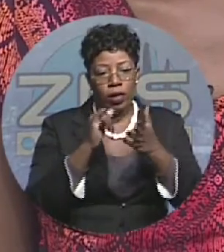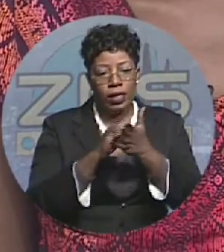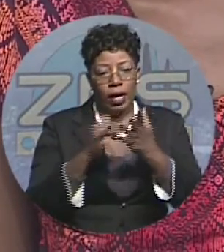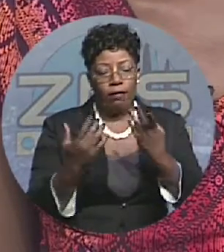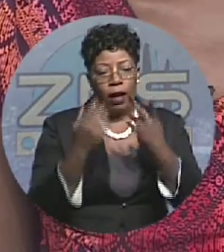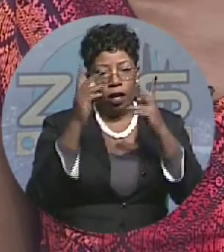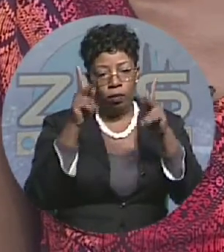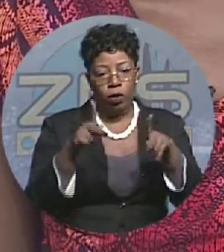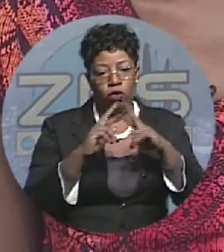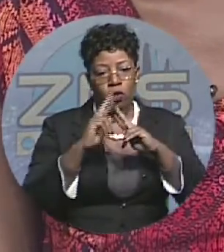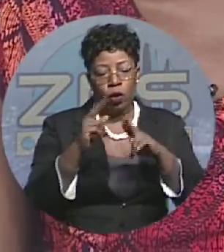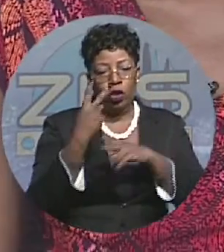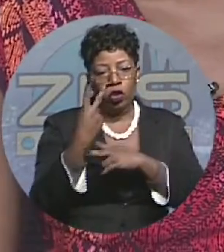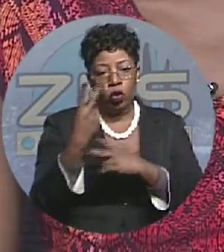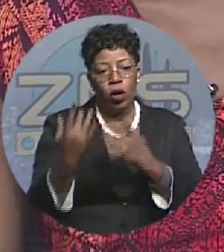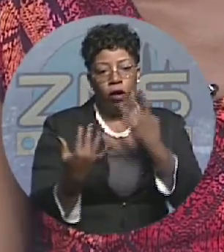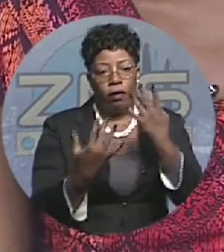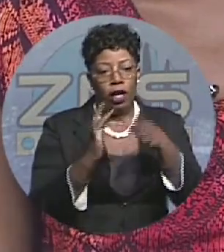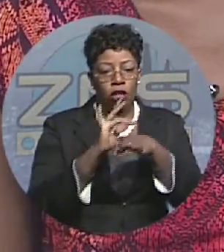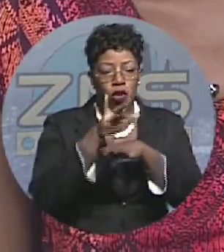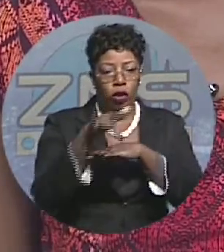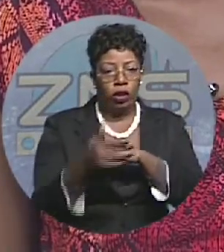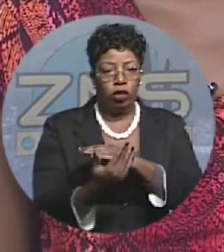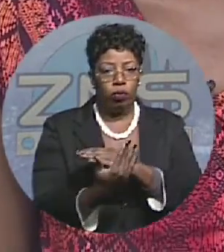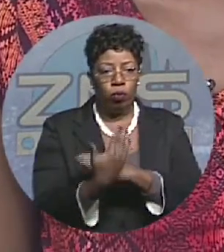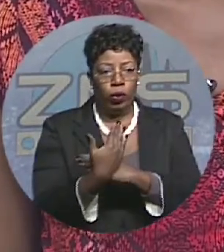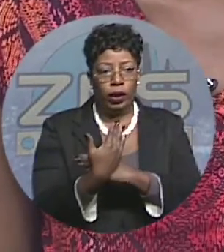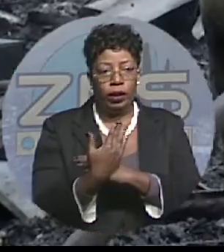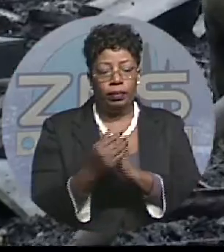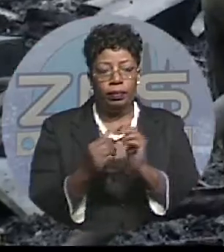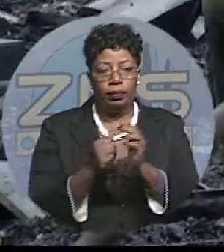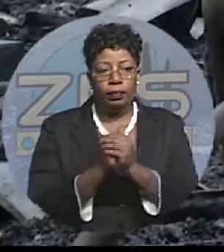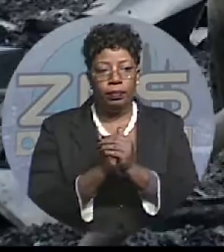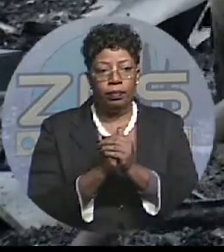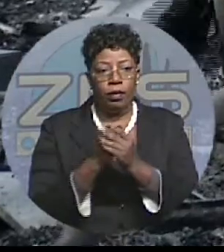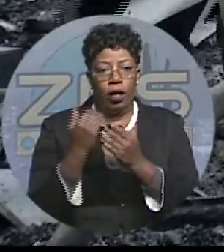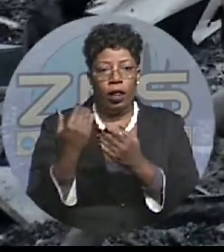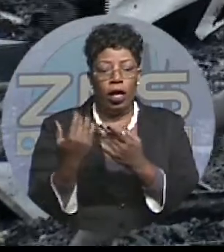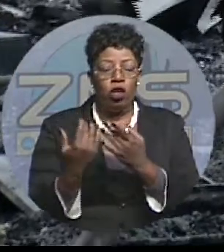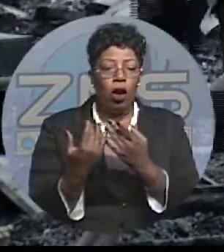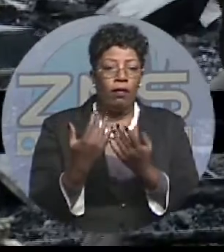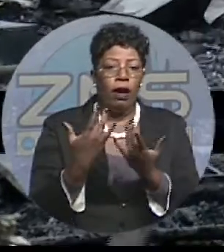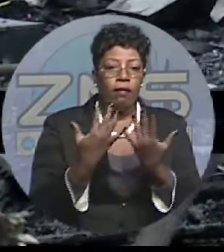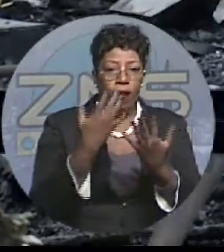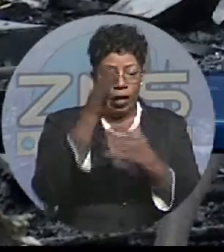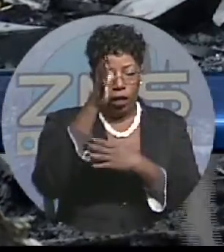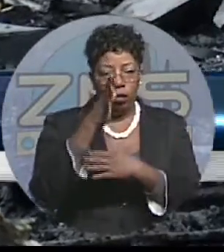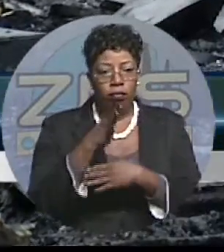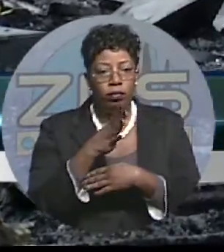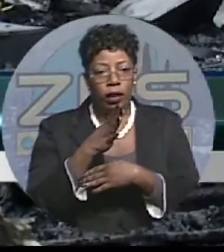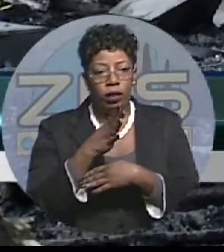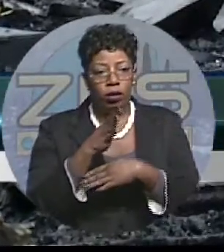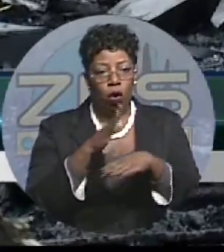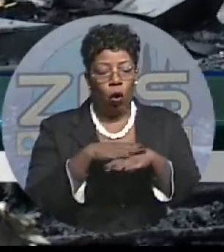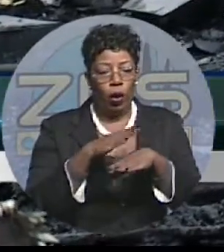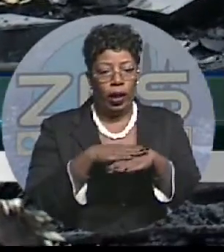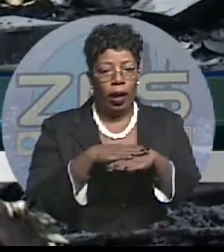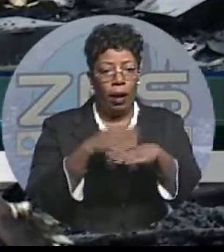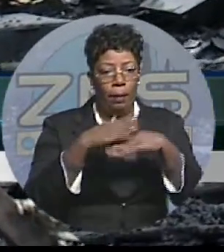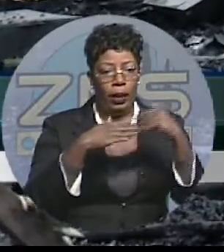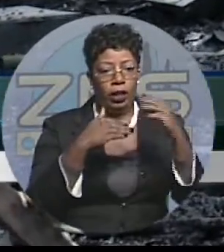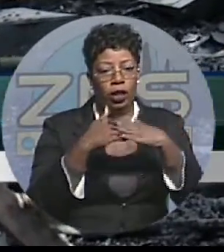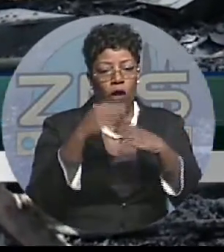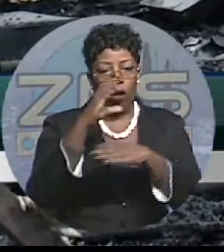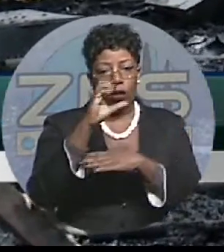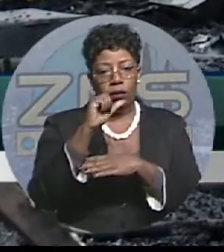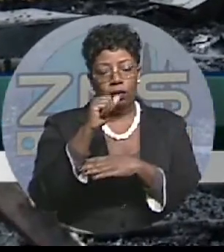officials responded to 2 fires early this morning. Firemen were still combing the charred shell of an abandoned building on